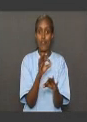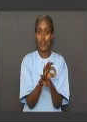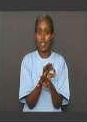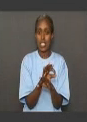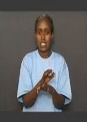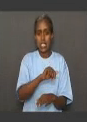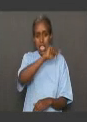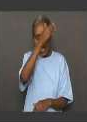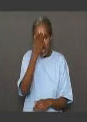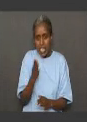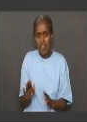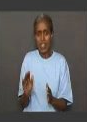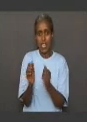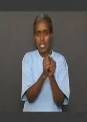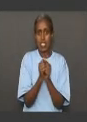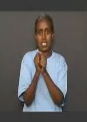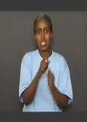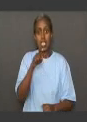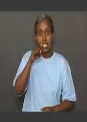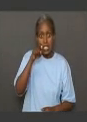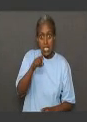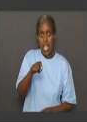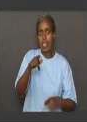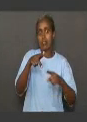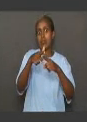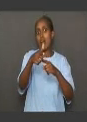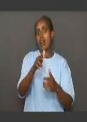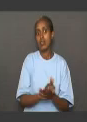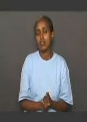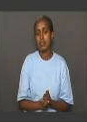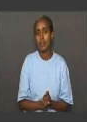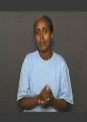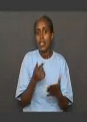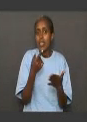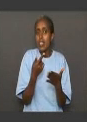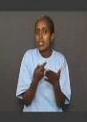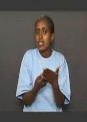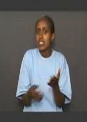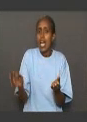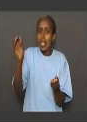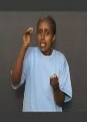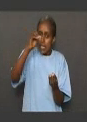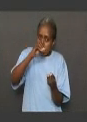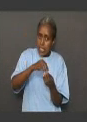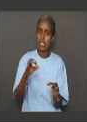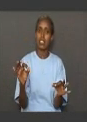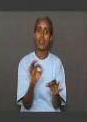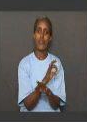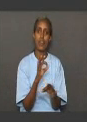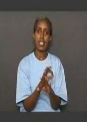never intercepts the x-axis. It is an increasing function.